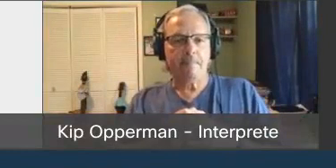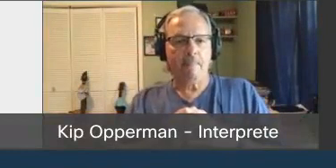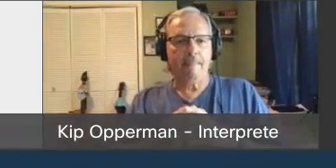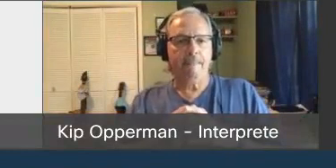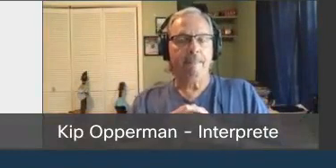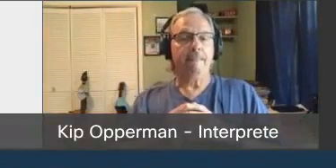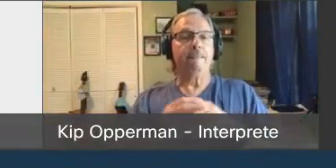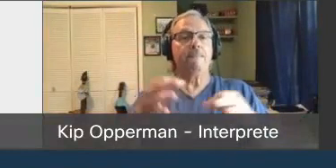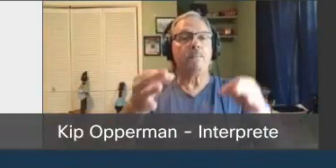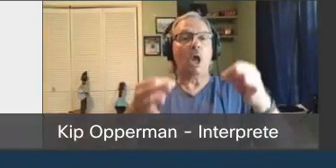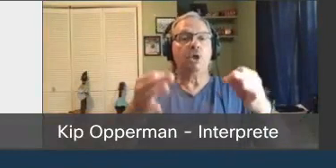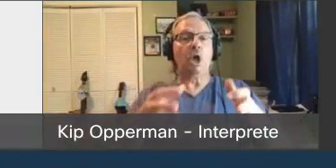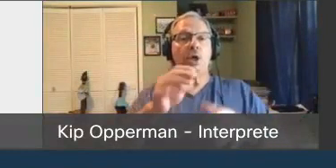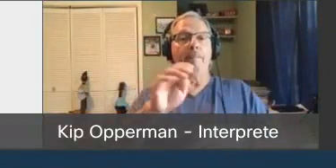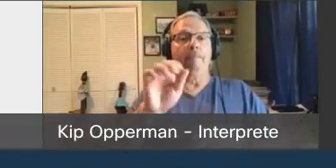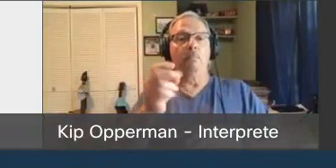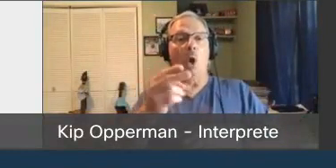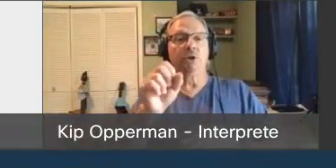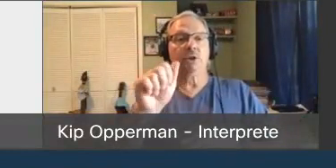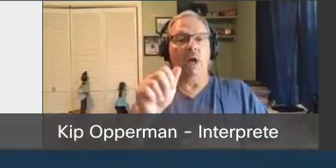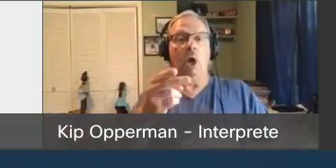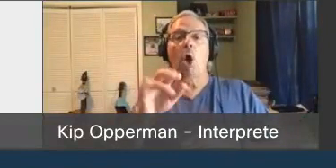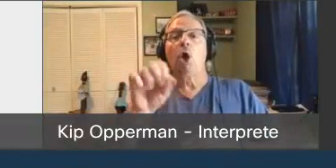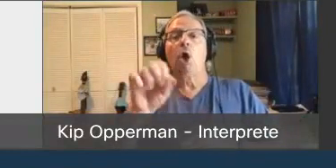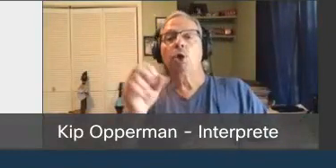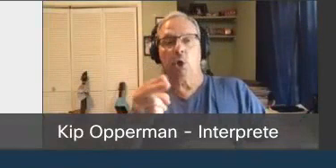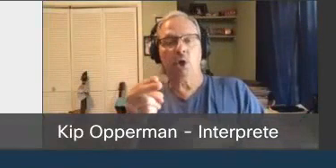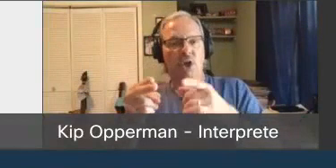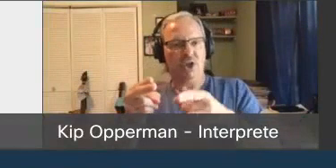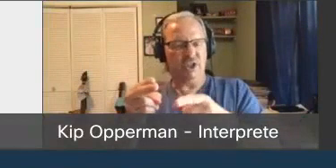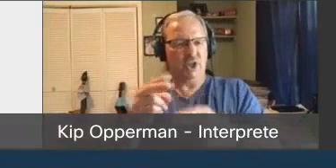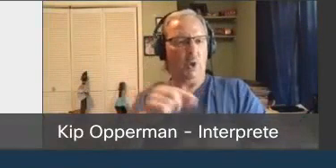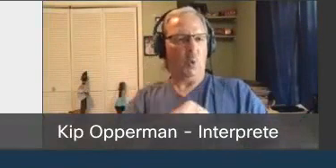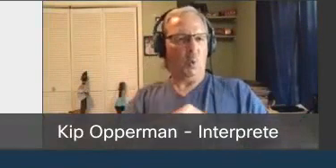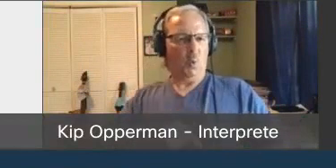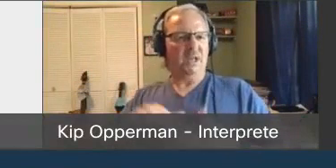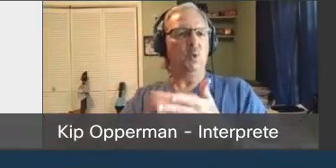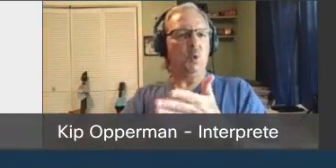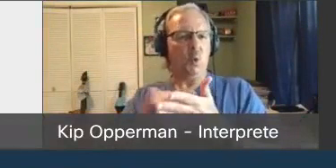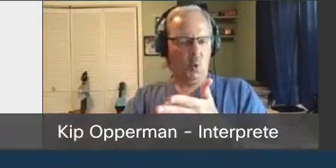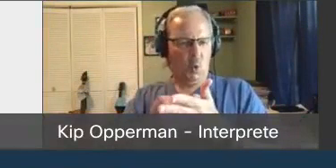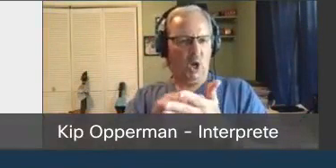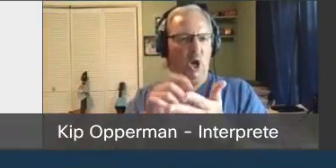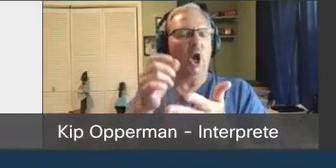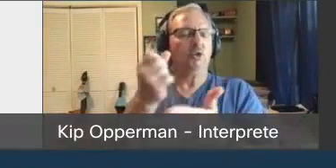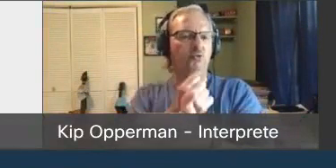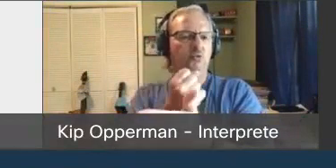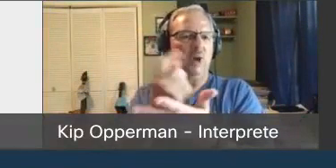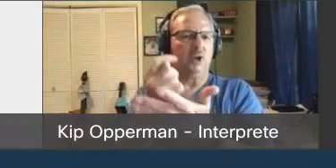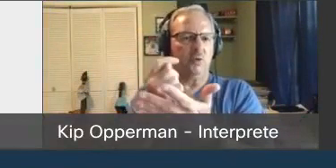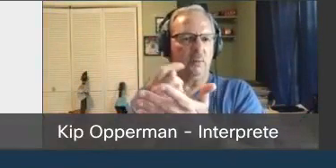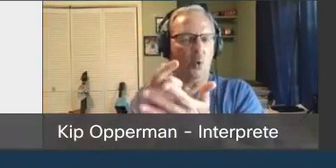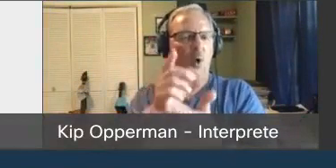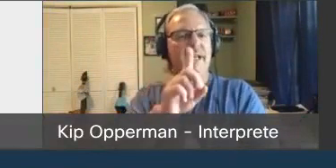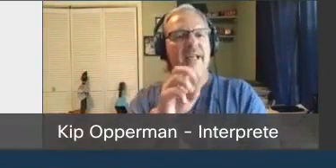Judge Marcia Hirsch, she is the presiding judge of the Queens, New York Drug Treatment Court, which includes the DWI Treatment